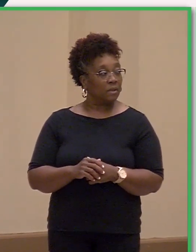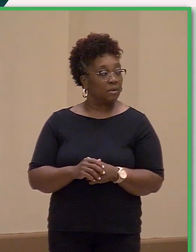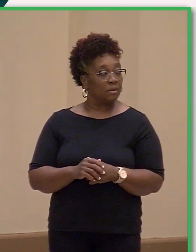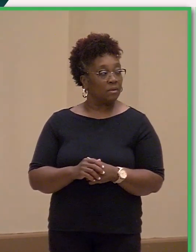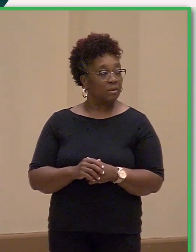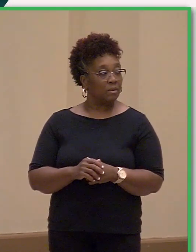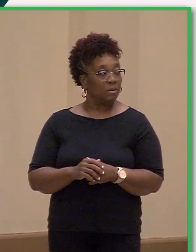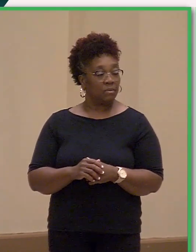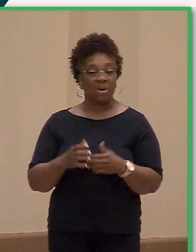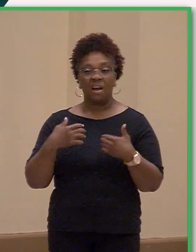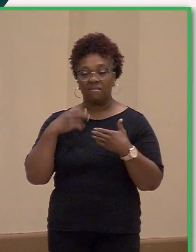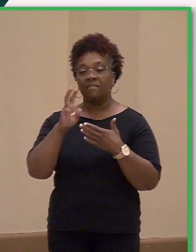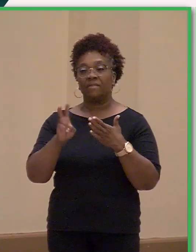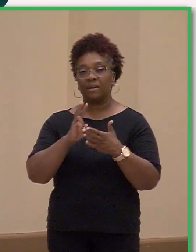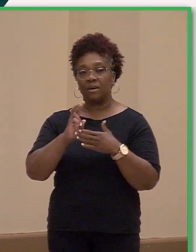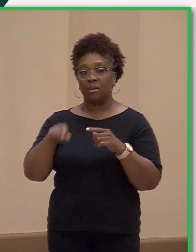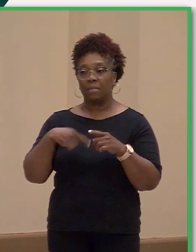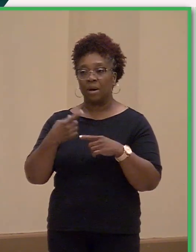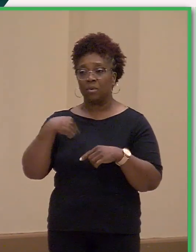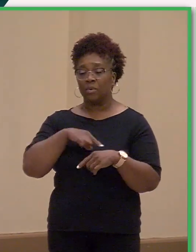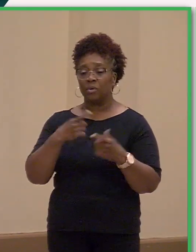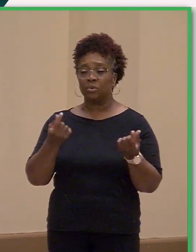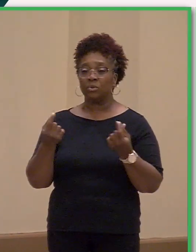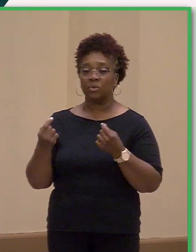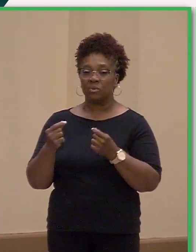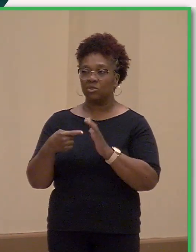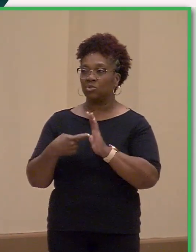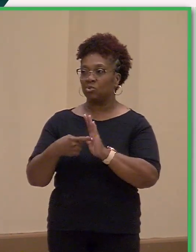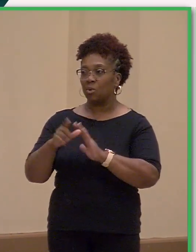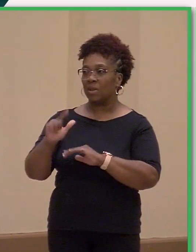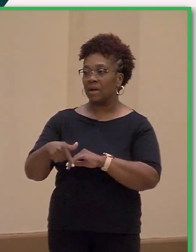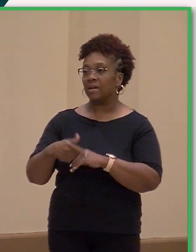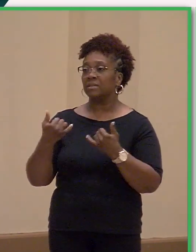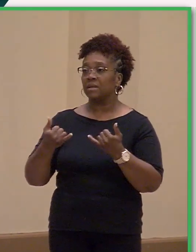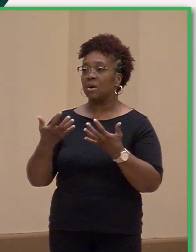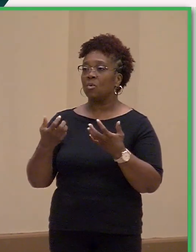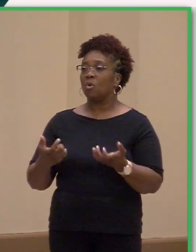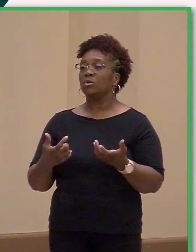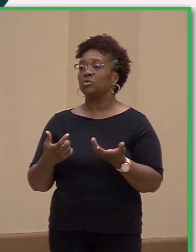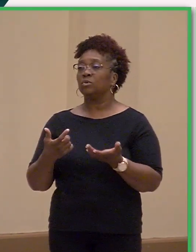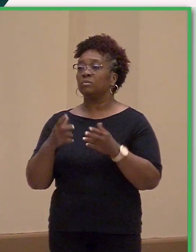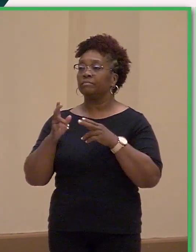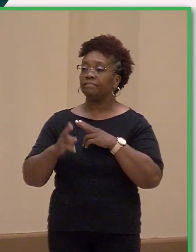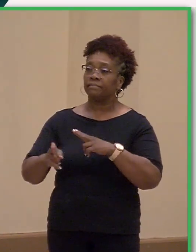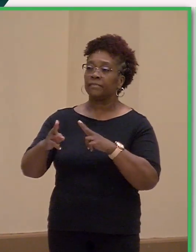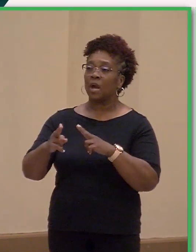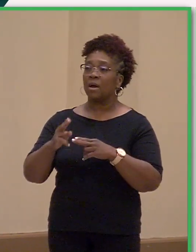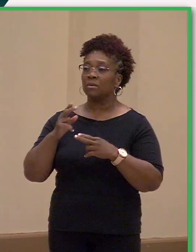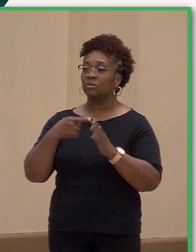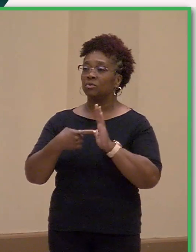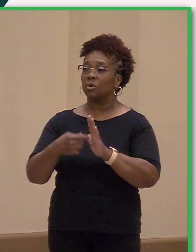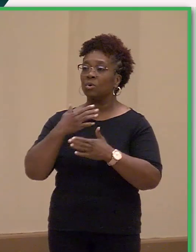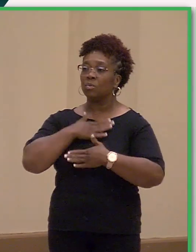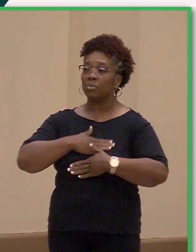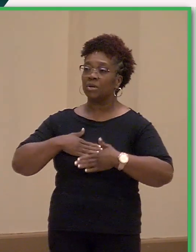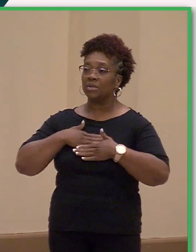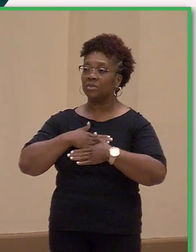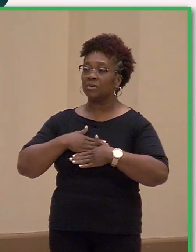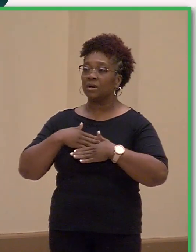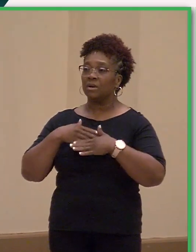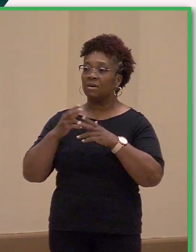be rolling it out later on. But today we wanted to take the time to honor and show appreciation for a very,